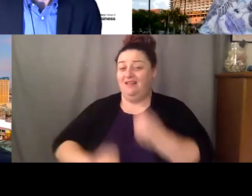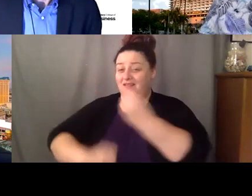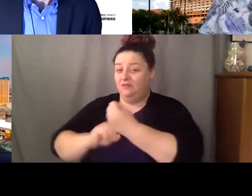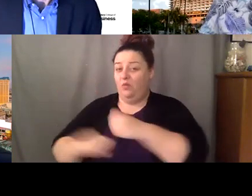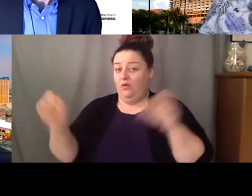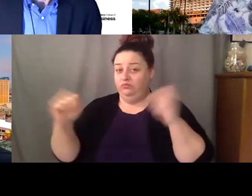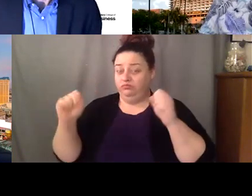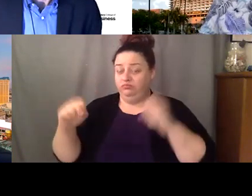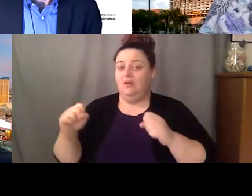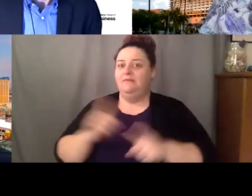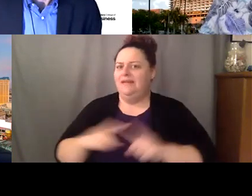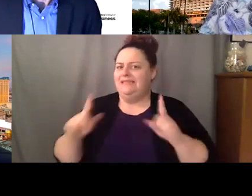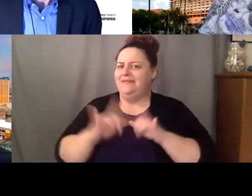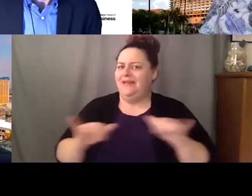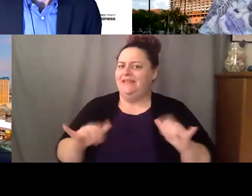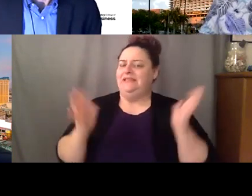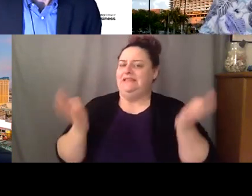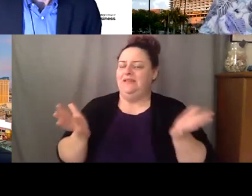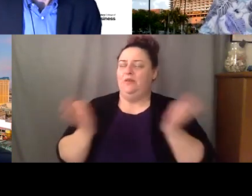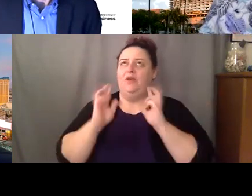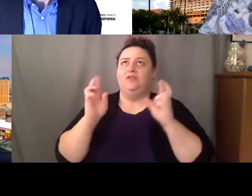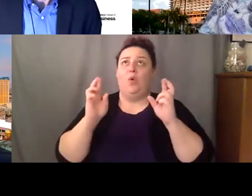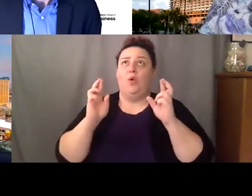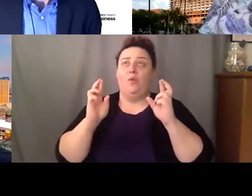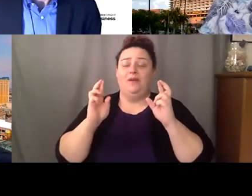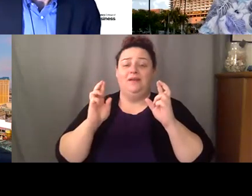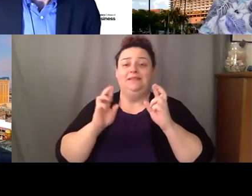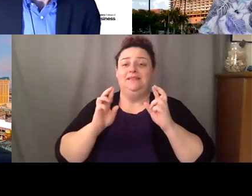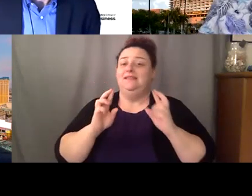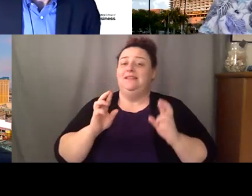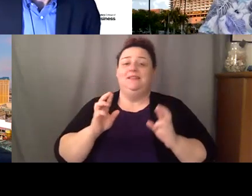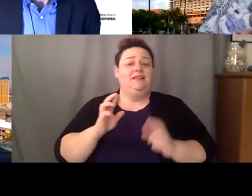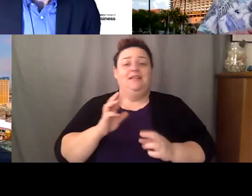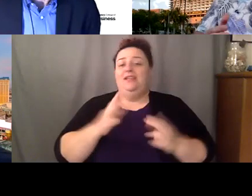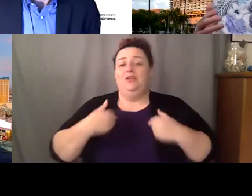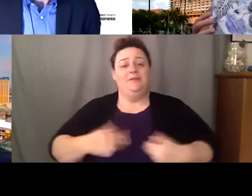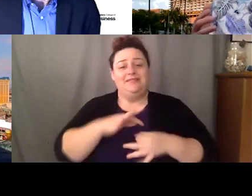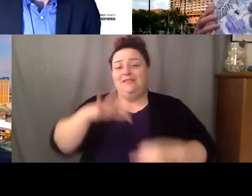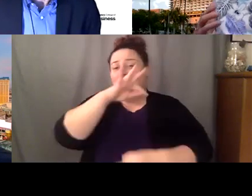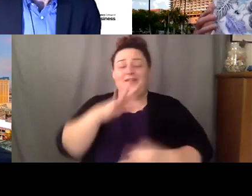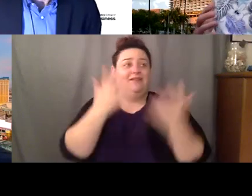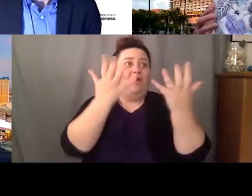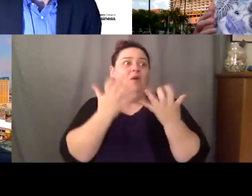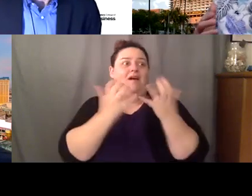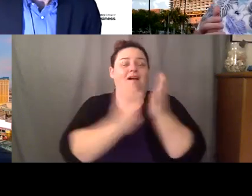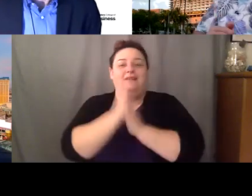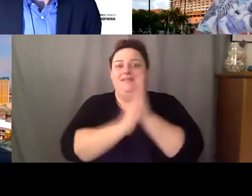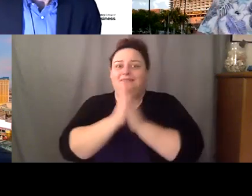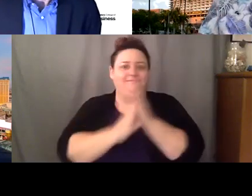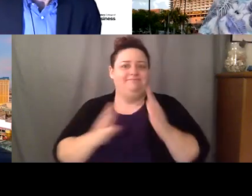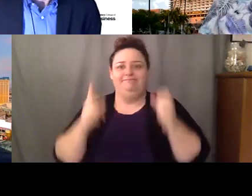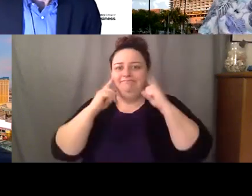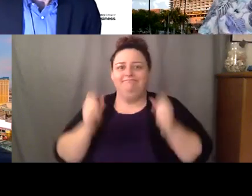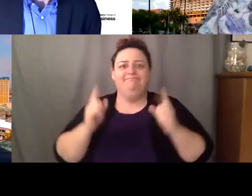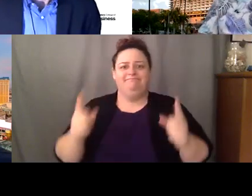hand, you just hope that the resiliency of the human spirit and that we get a handle on this